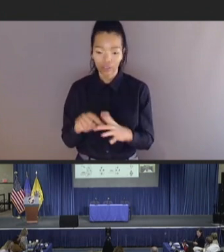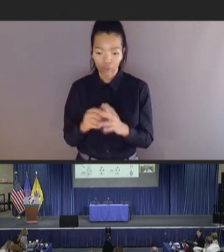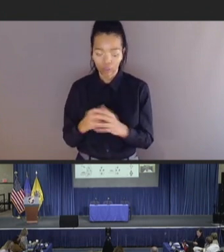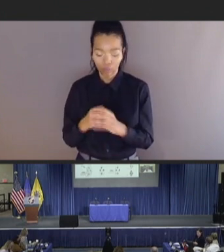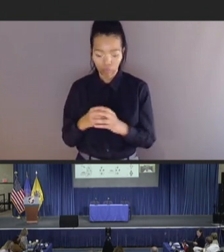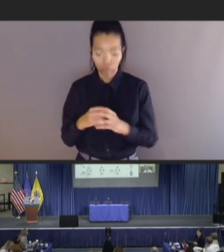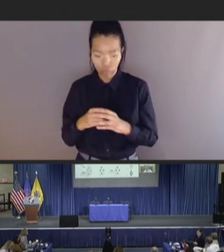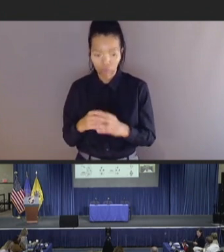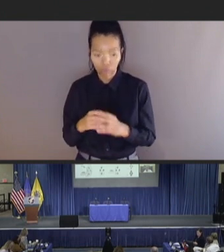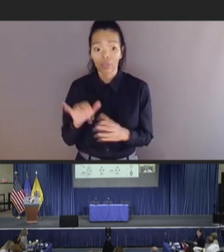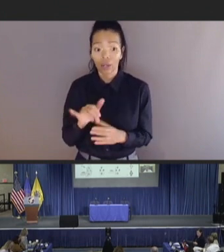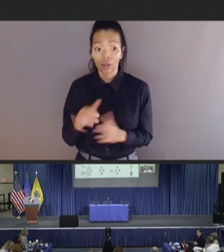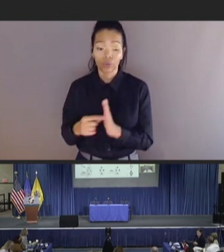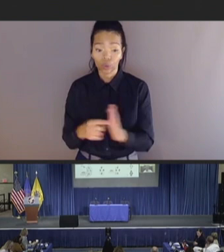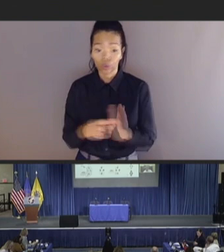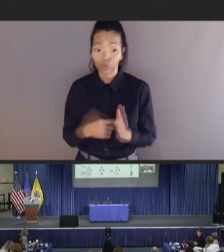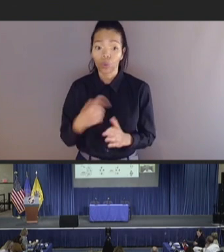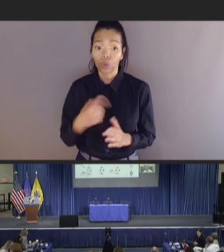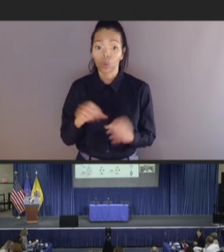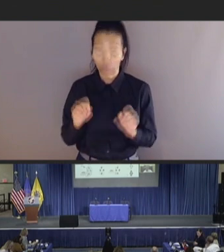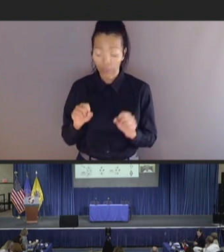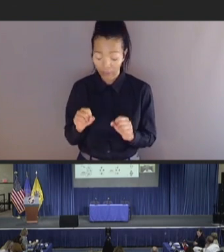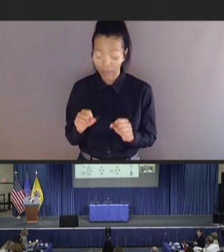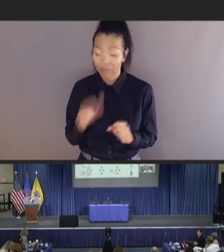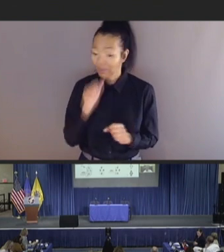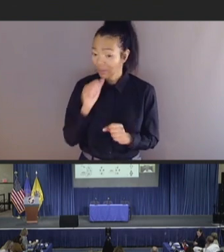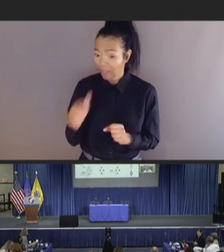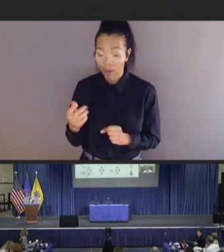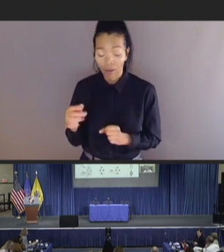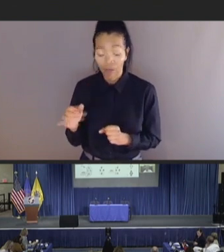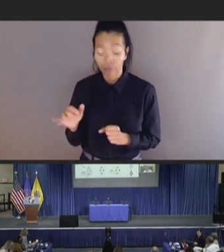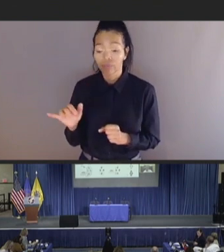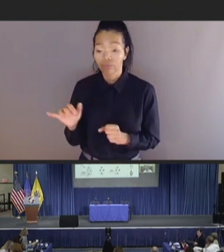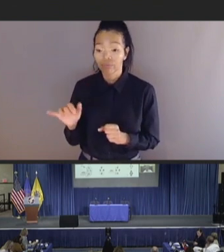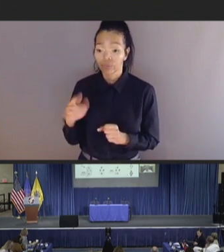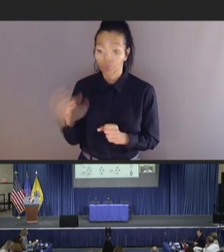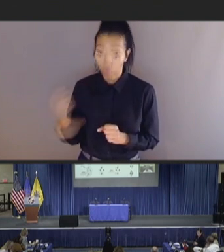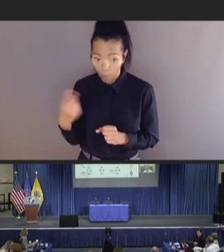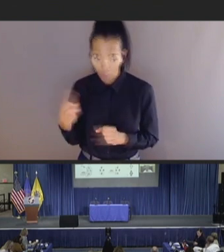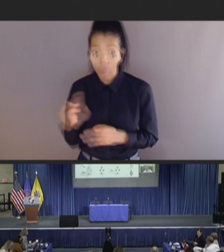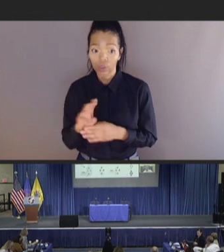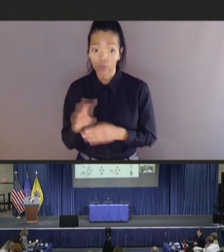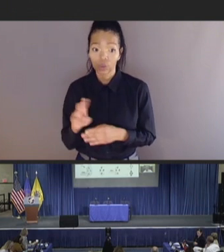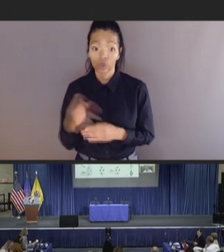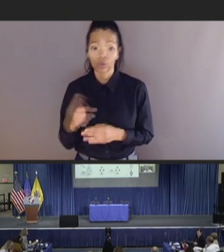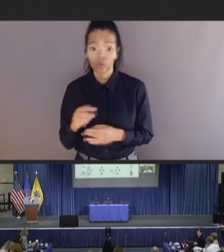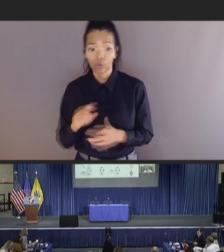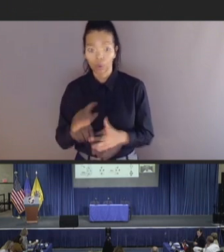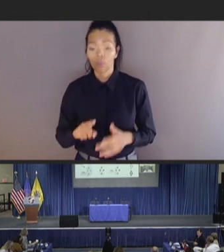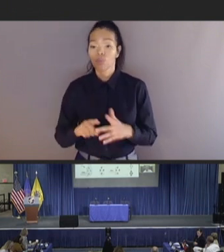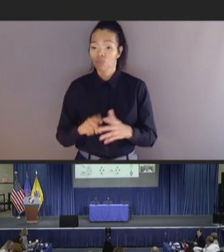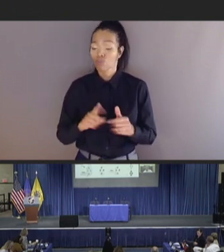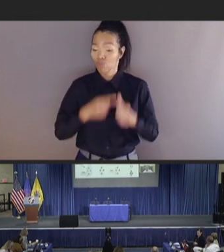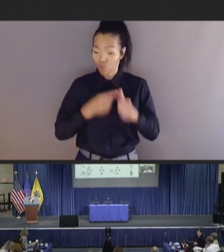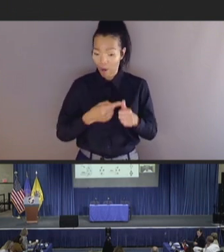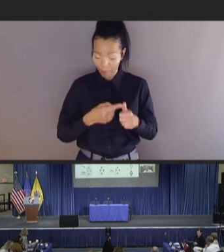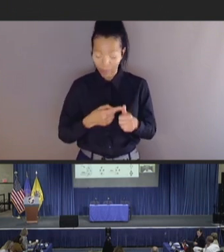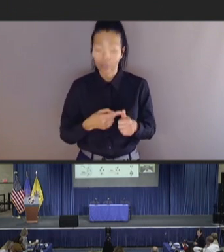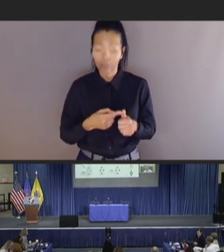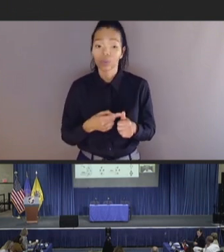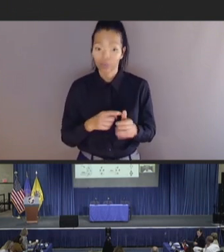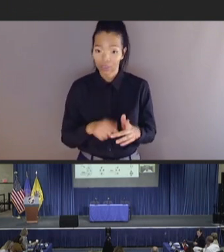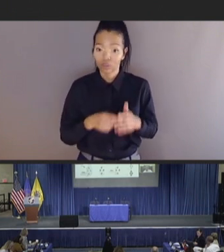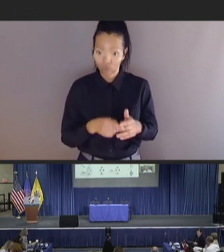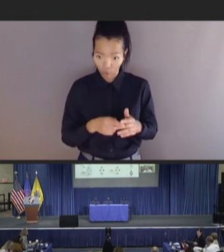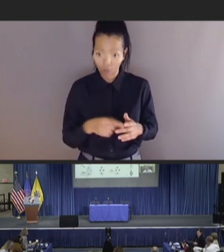have also shown is that we have not only used this as a primary immunogen, but we have characterized 2 potential boosting